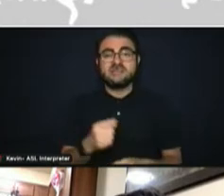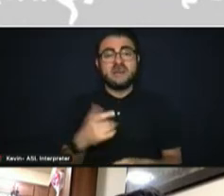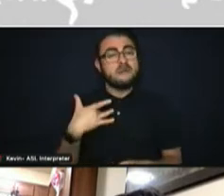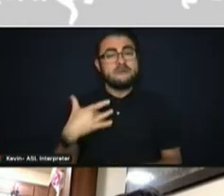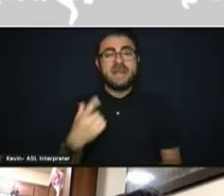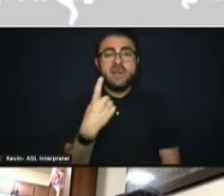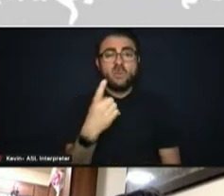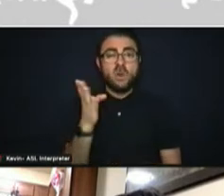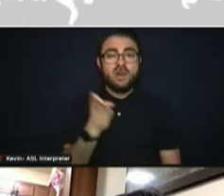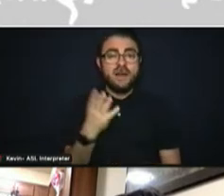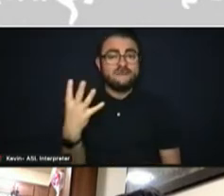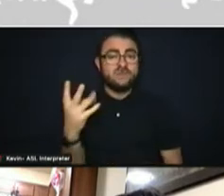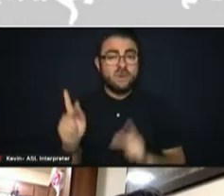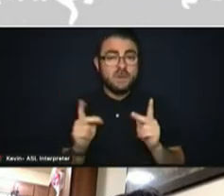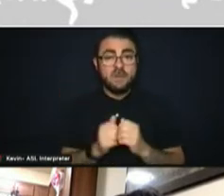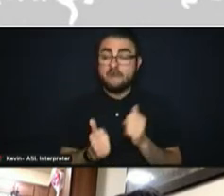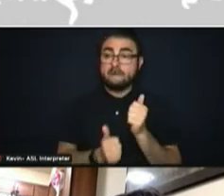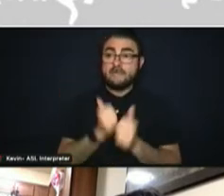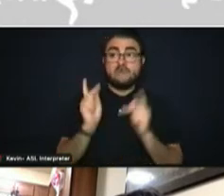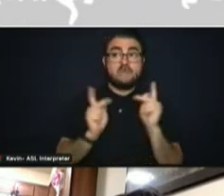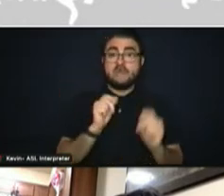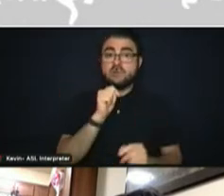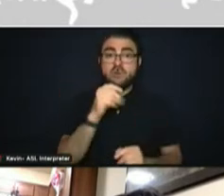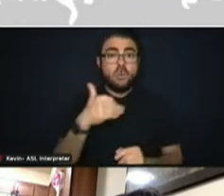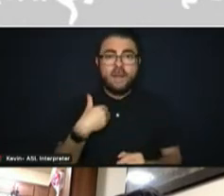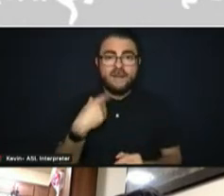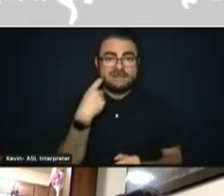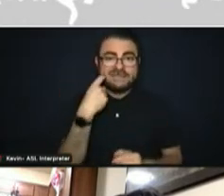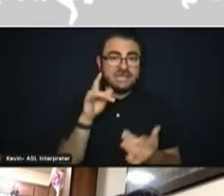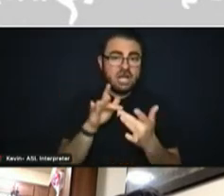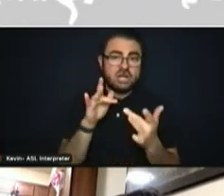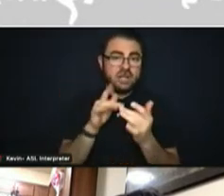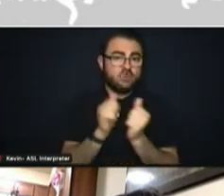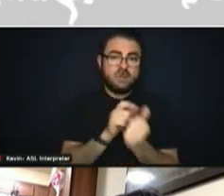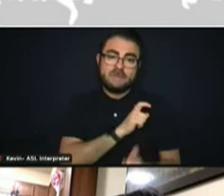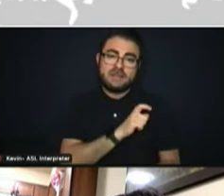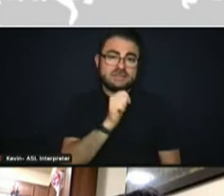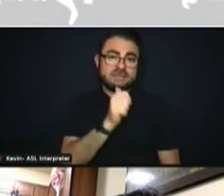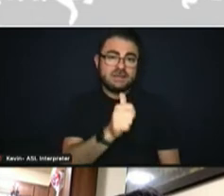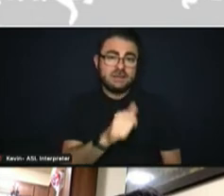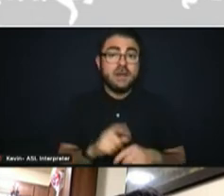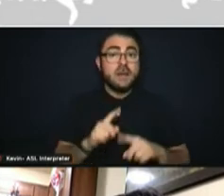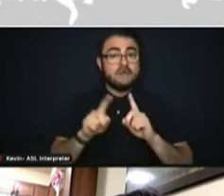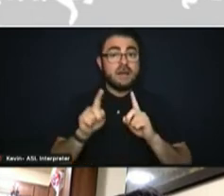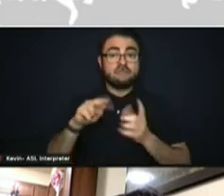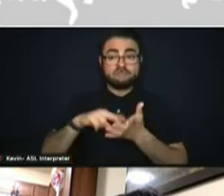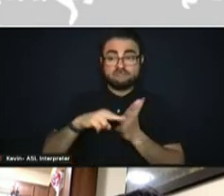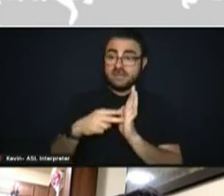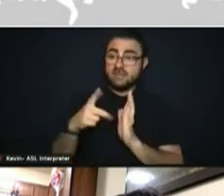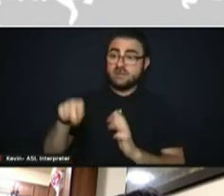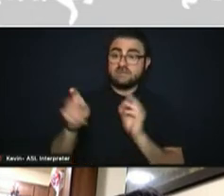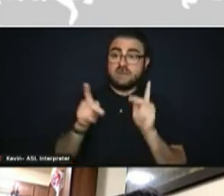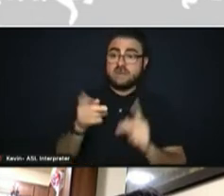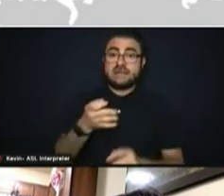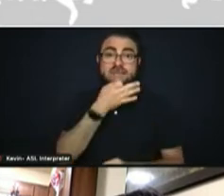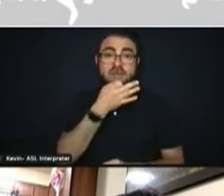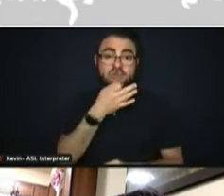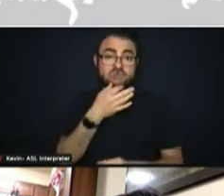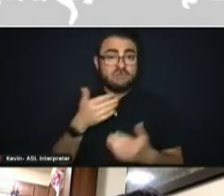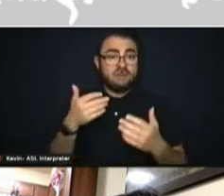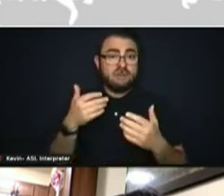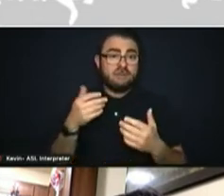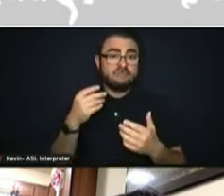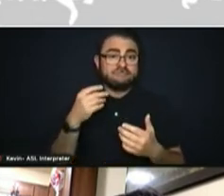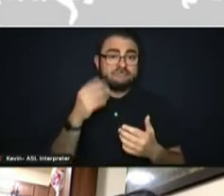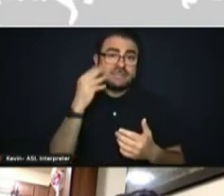have recent contacts with the police. So these are really the experts, the people with lived experience. So I'm speaking of a form